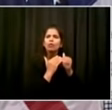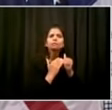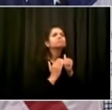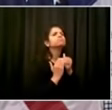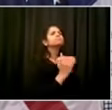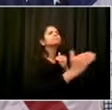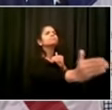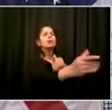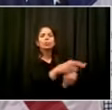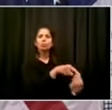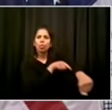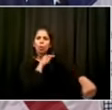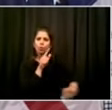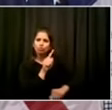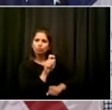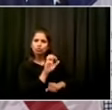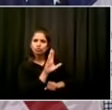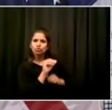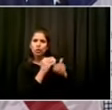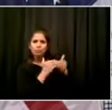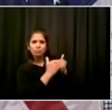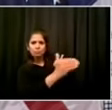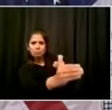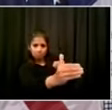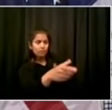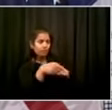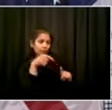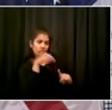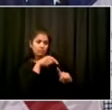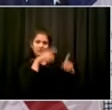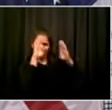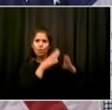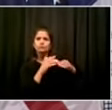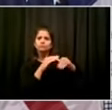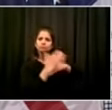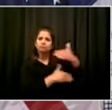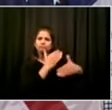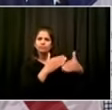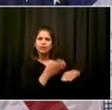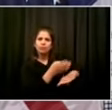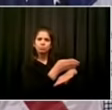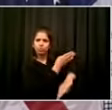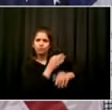that will be made to address disparities in terms of economics, healthcare, and other issues.